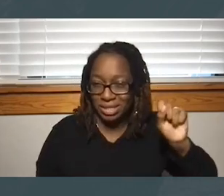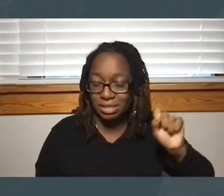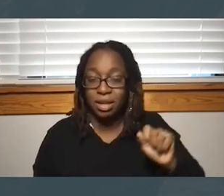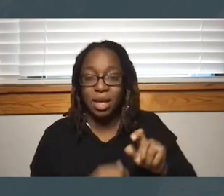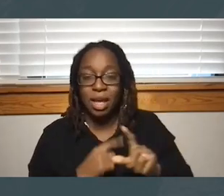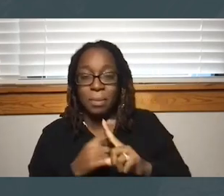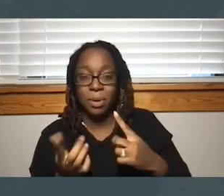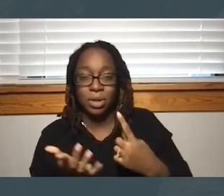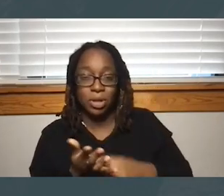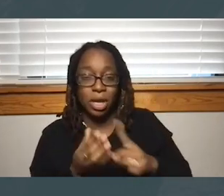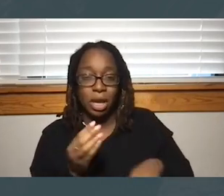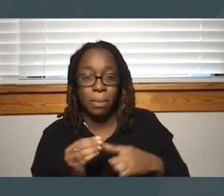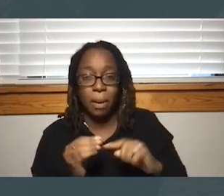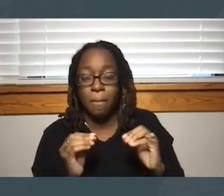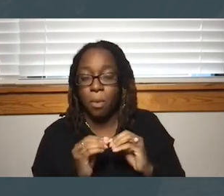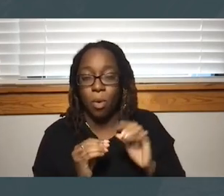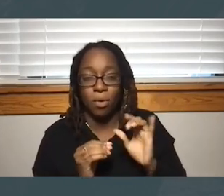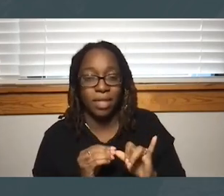intrinsic